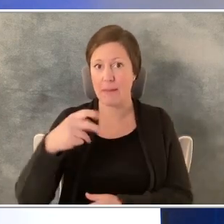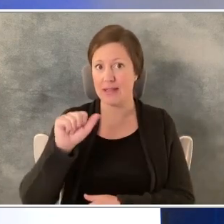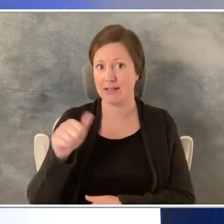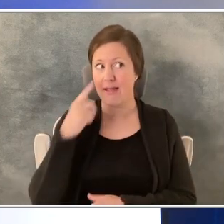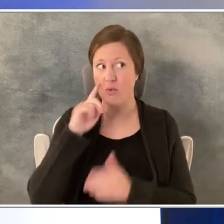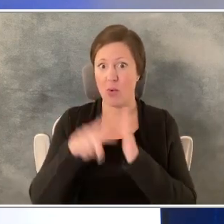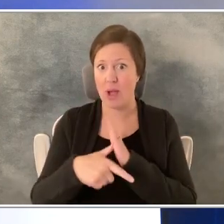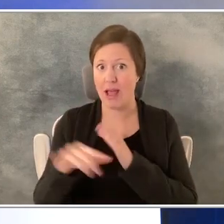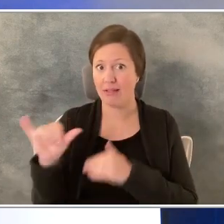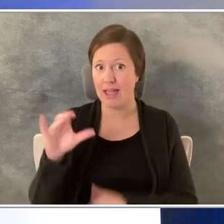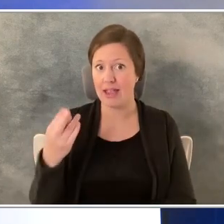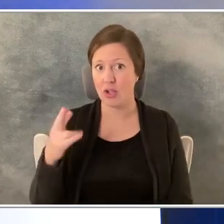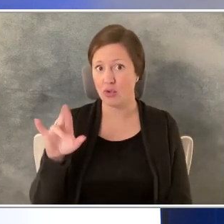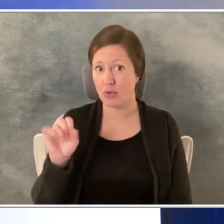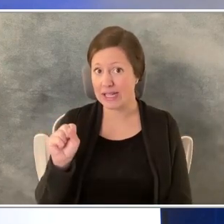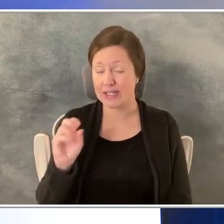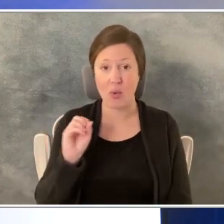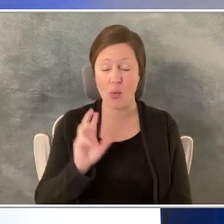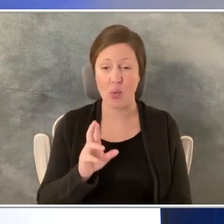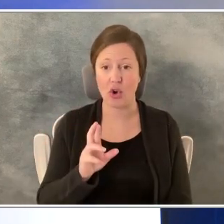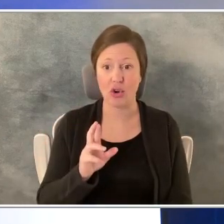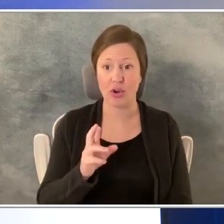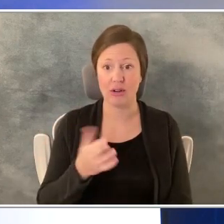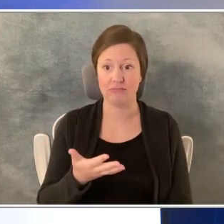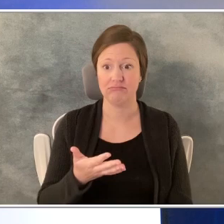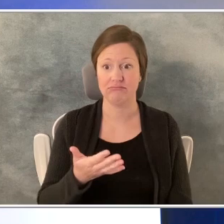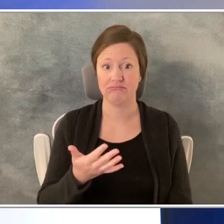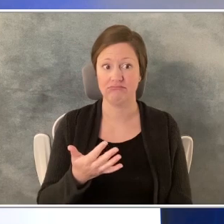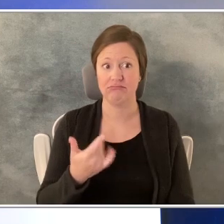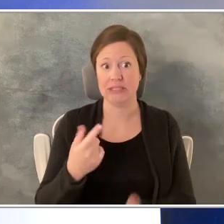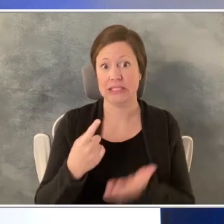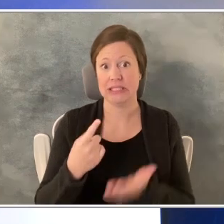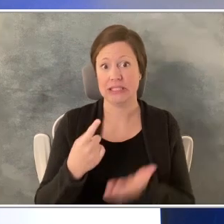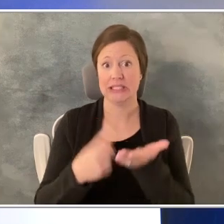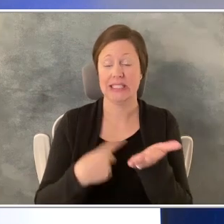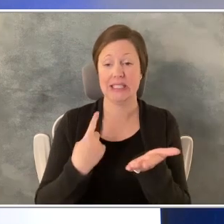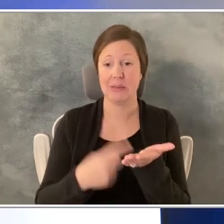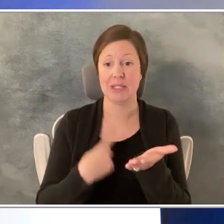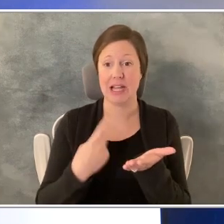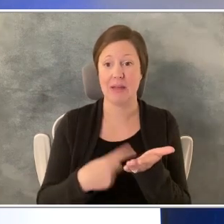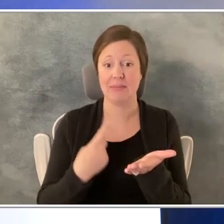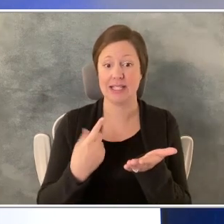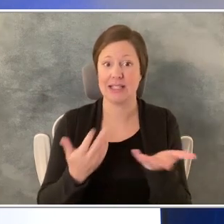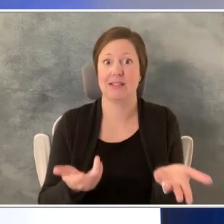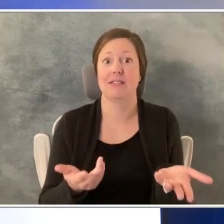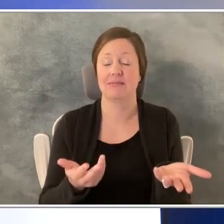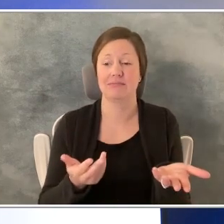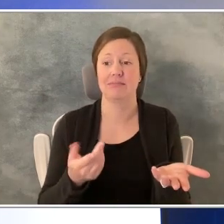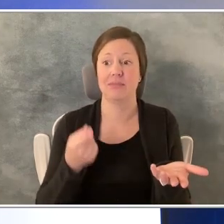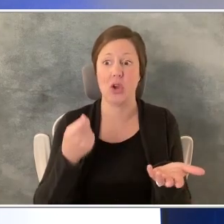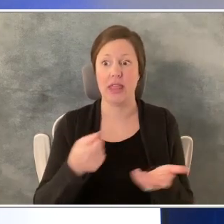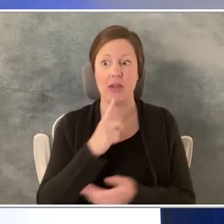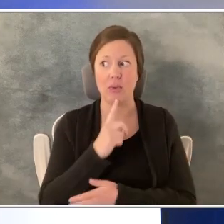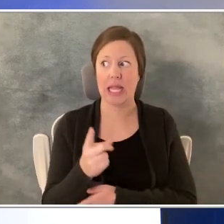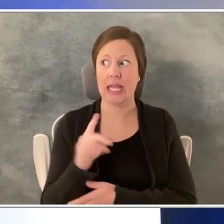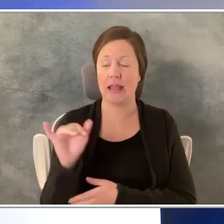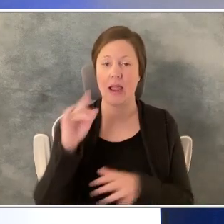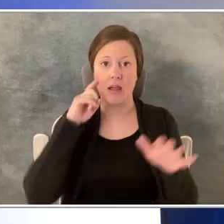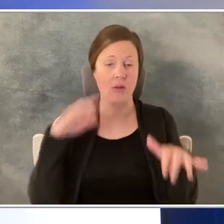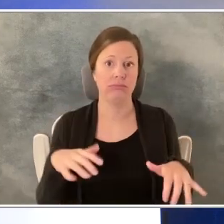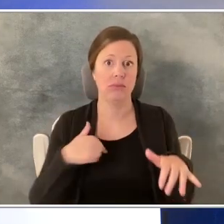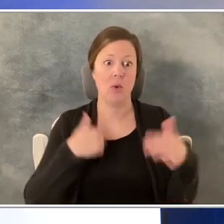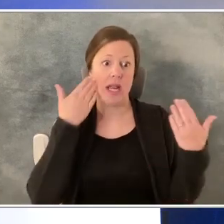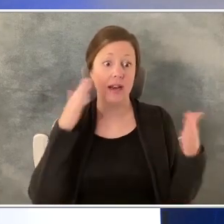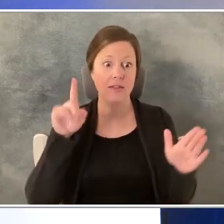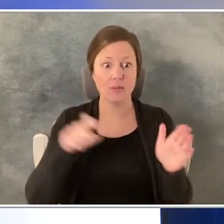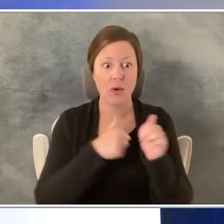Chris, for a decade, or are they sometimes taken off guard by that and said, I didn't even know to look or ask or